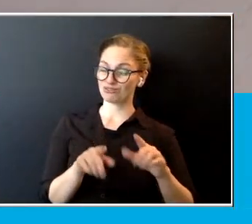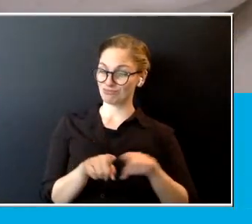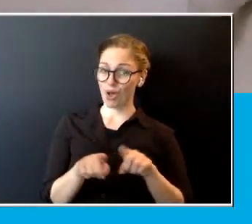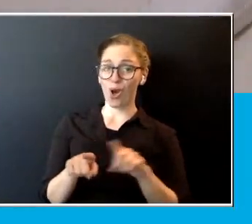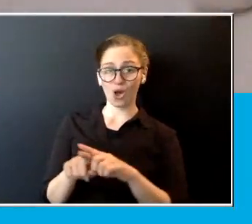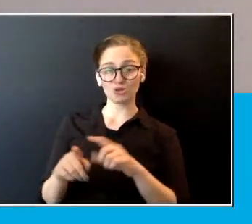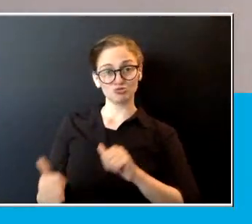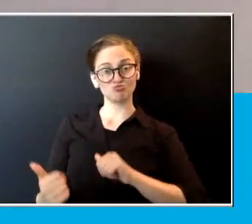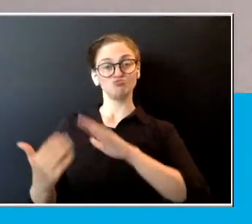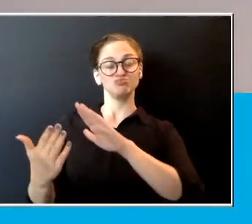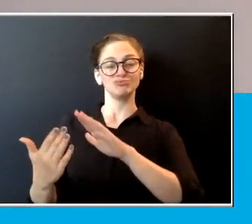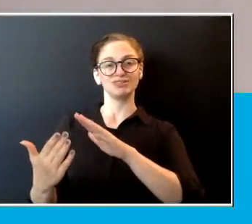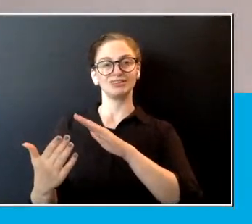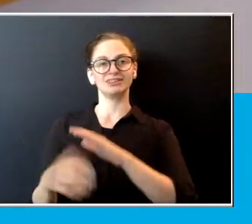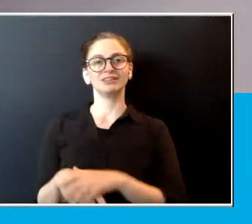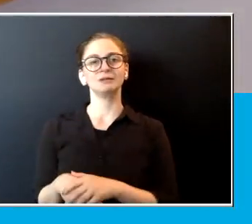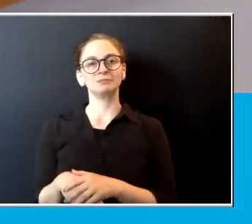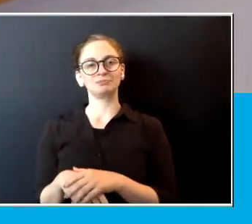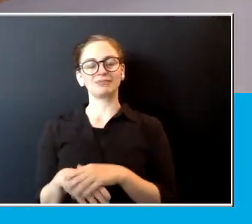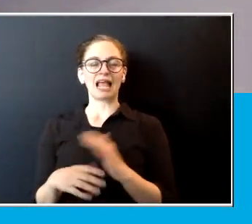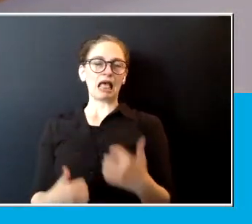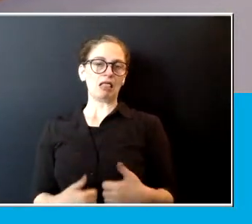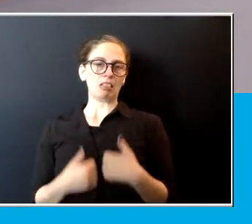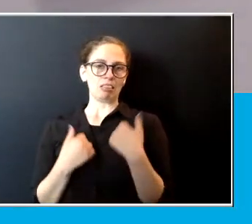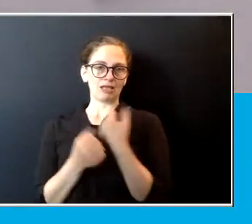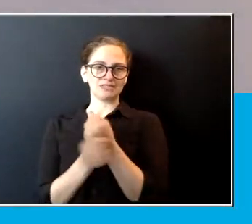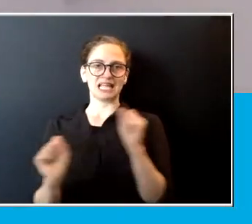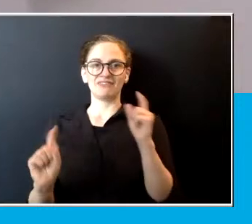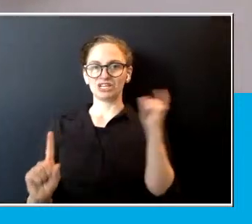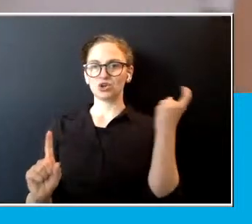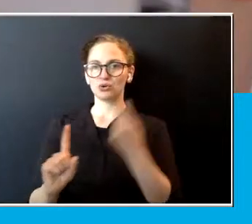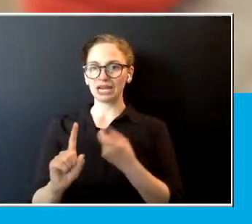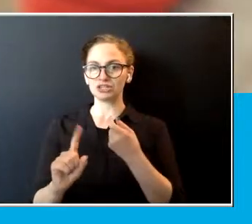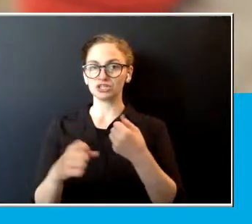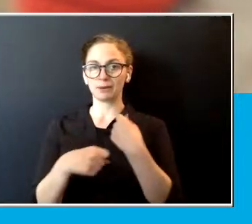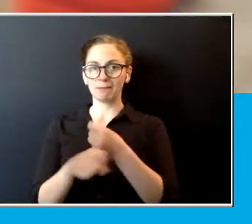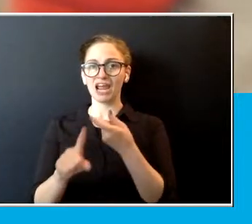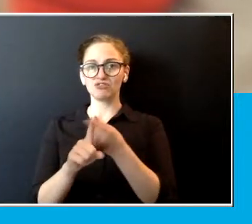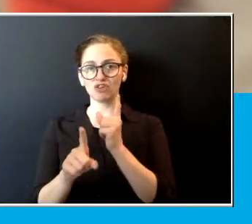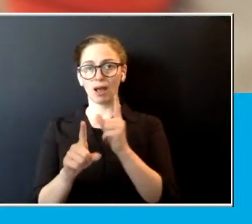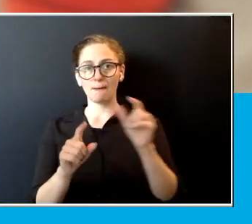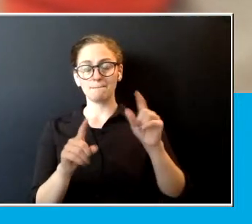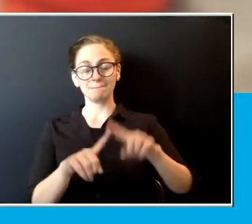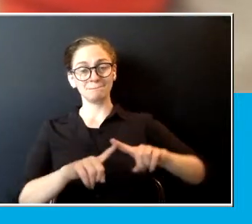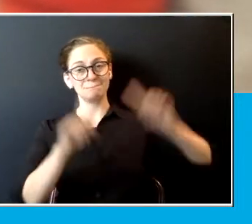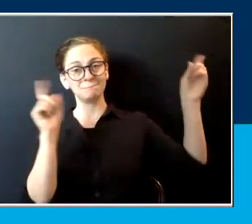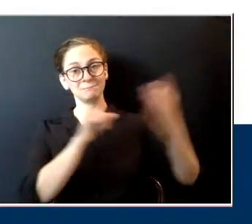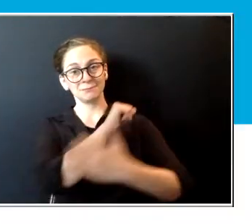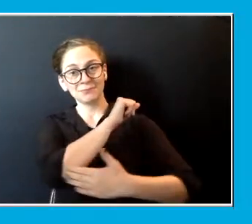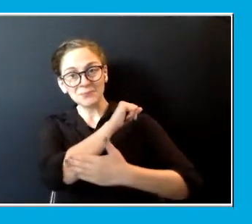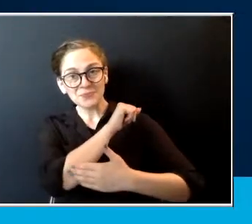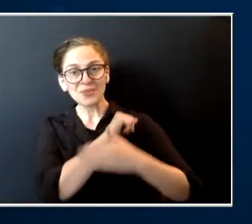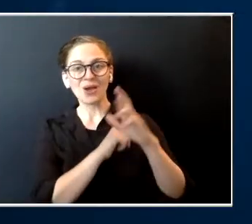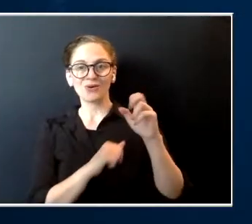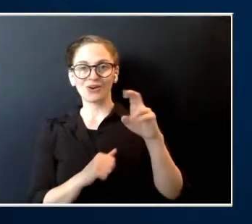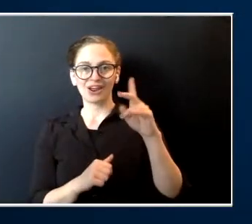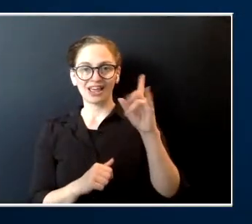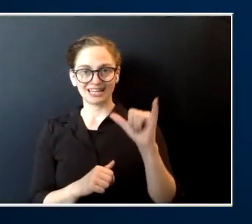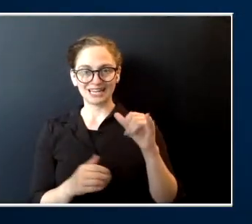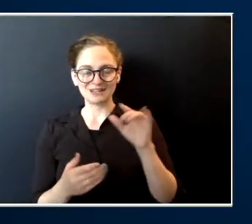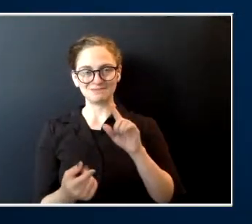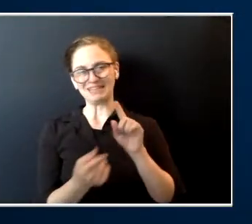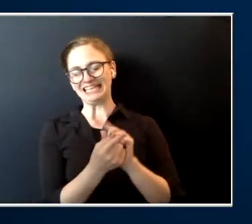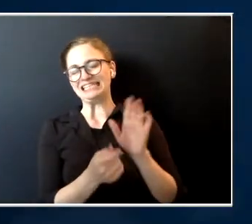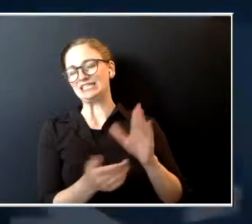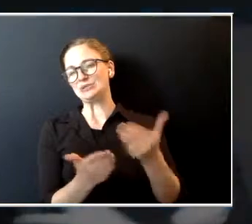a life-saving donation made from halfway around the world. Randy finally meets his new blood brother in person, Friday at